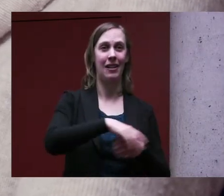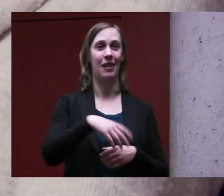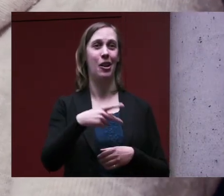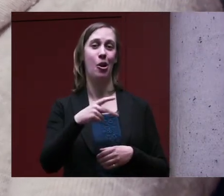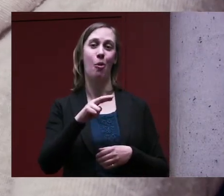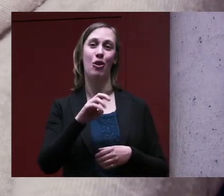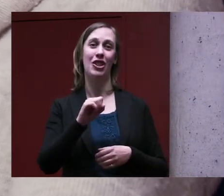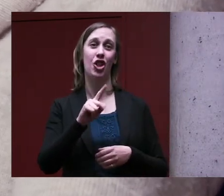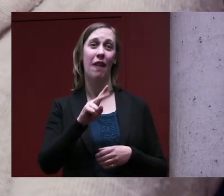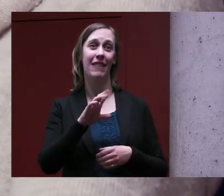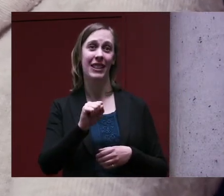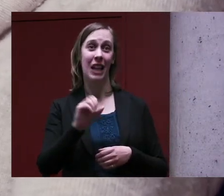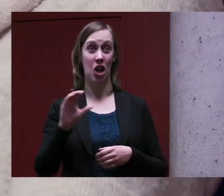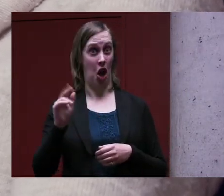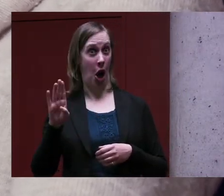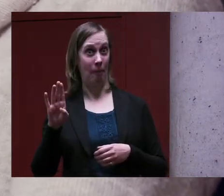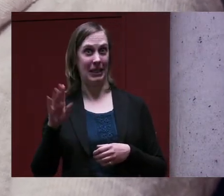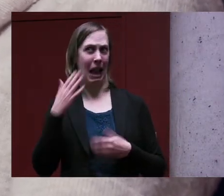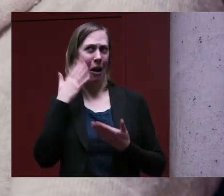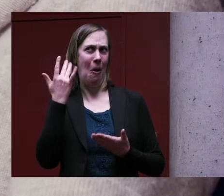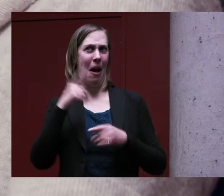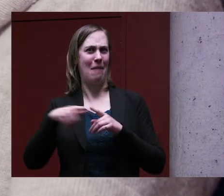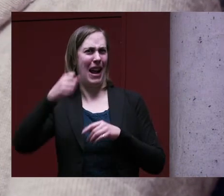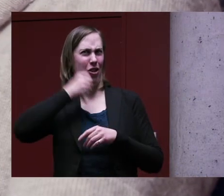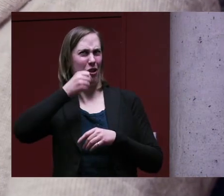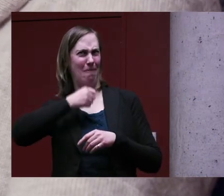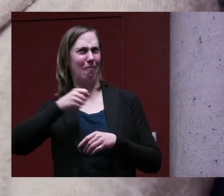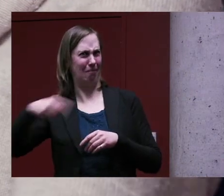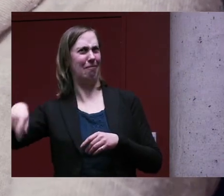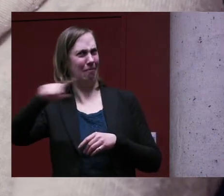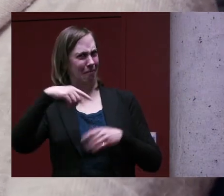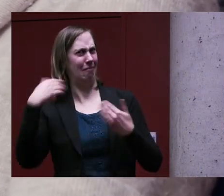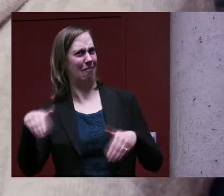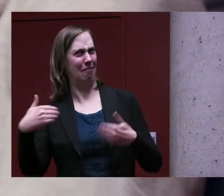and for whatever reason, ice cream. As often